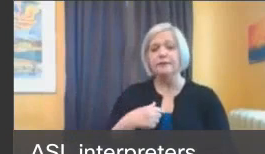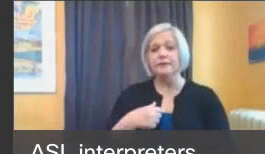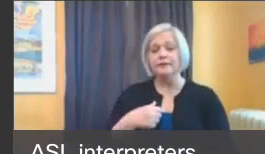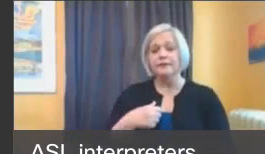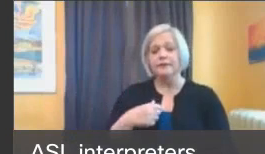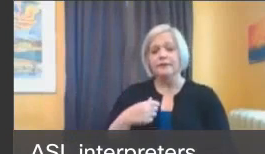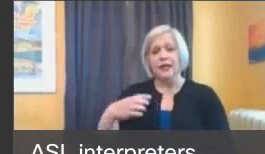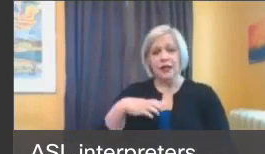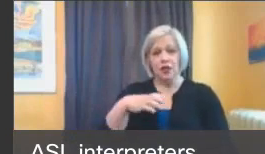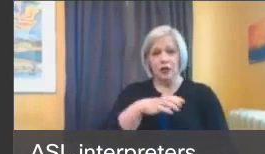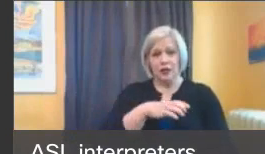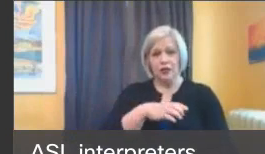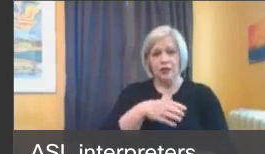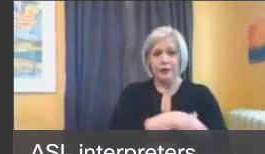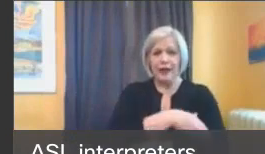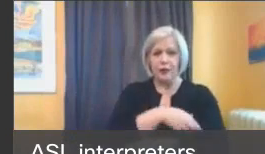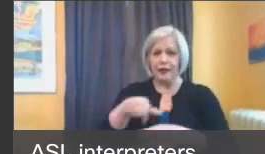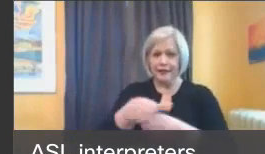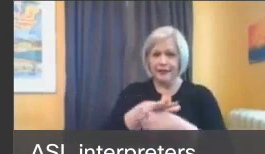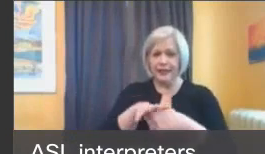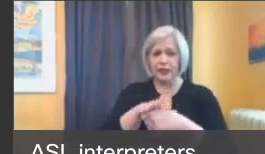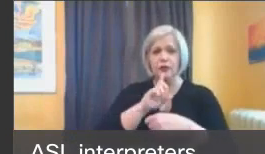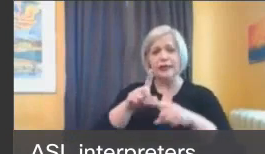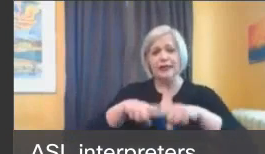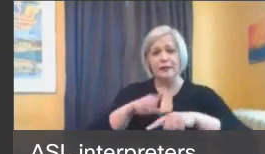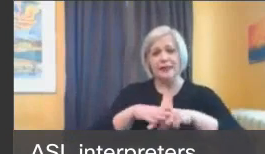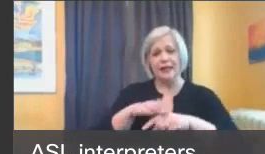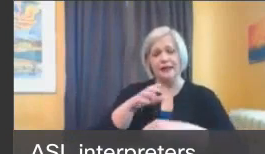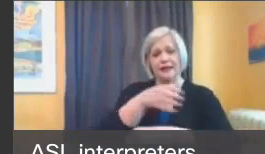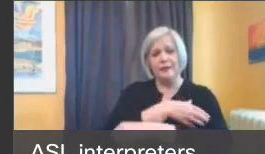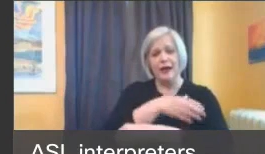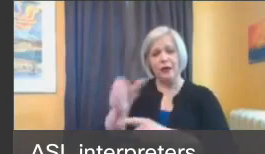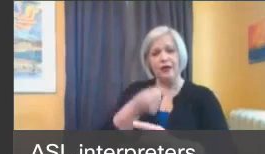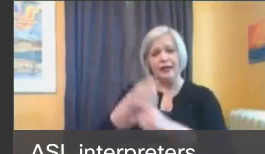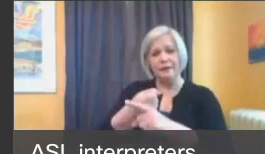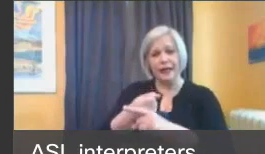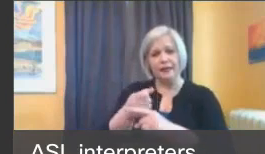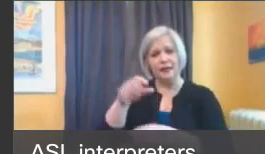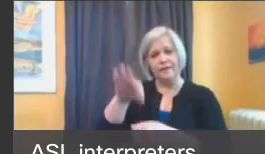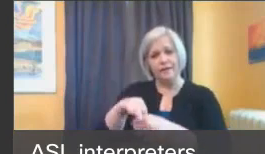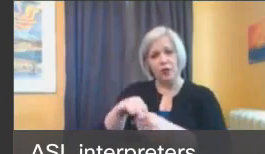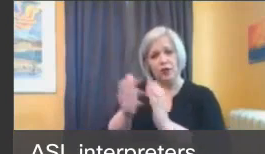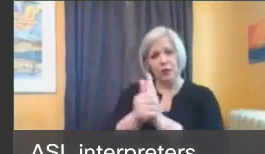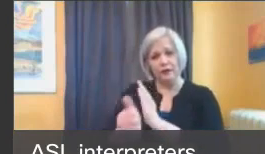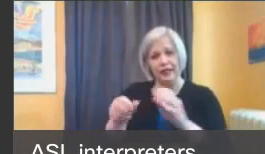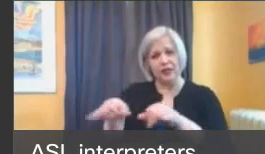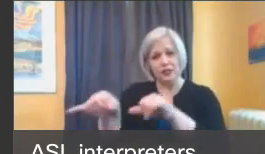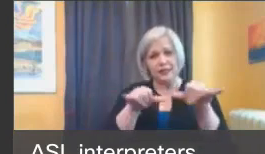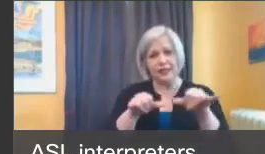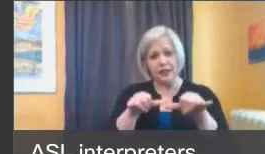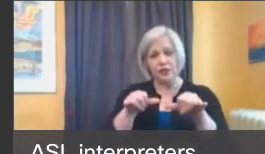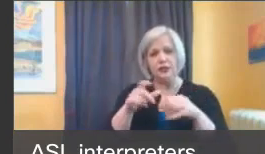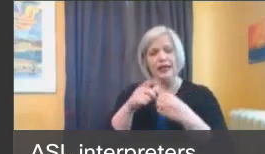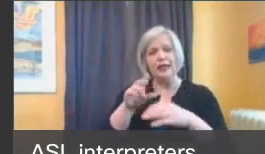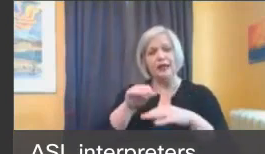Congressional power in this area largely depends on whether or not the power impacts voter qualification standards or the time, places, and manner of federal